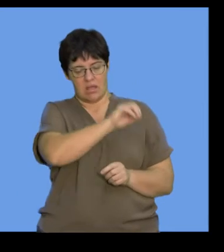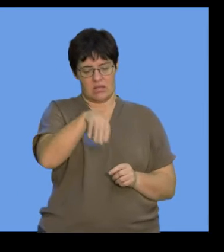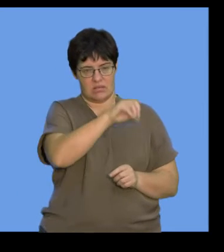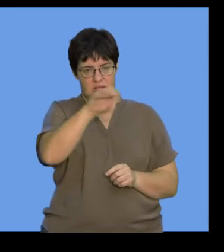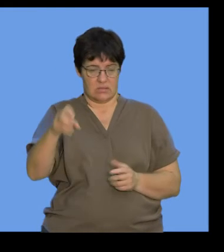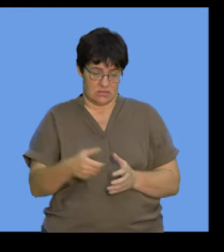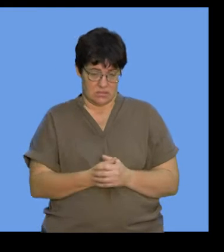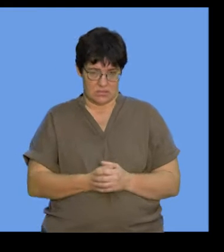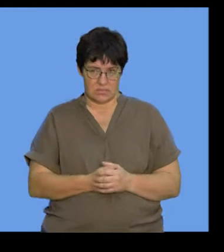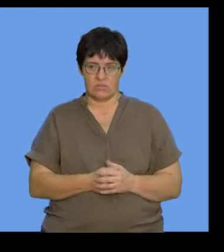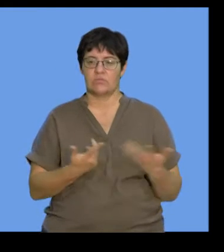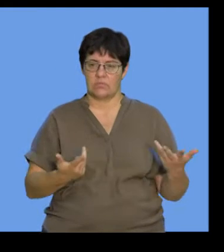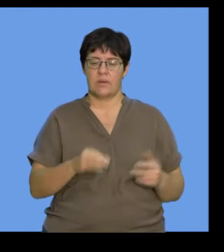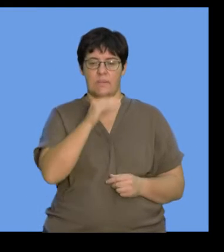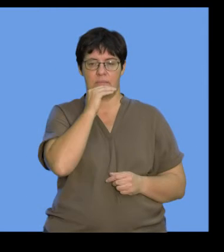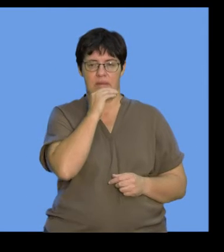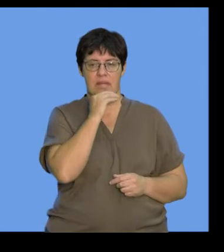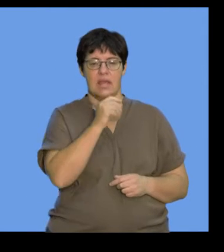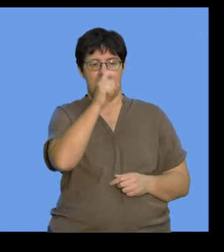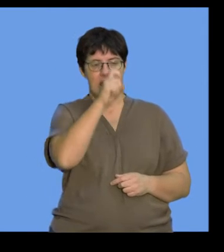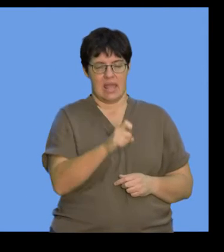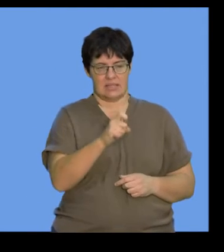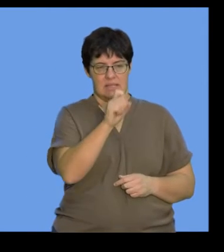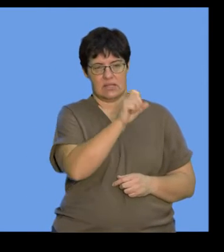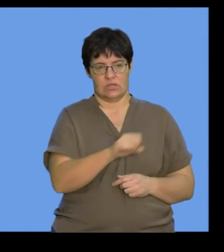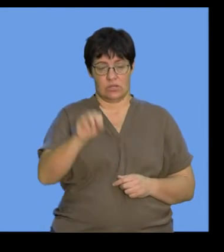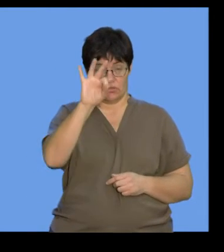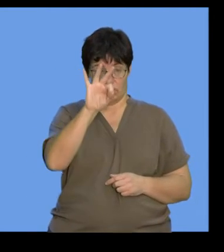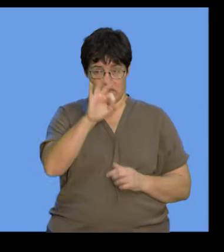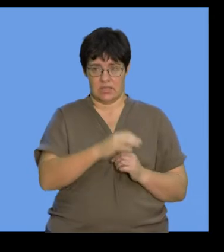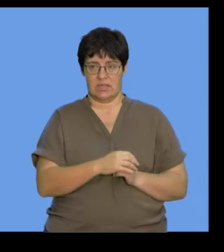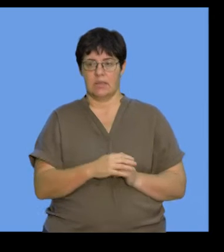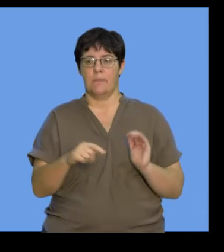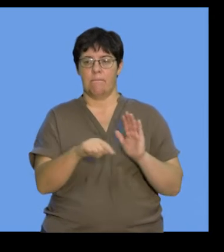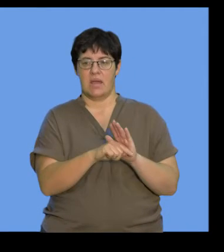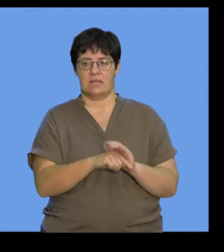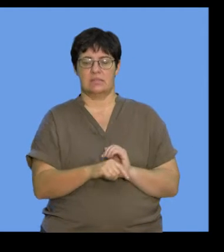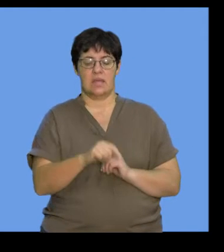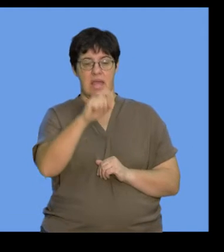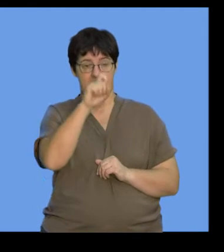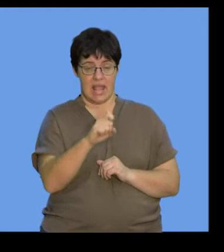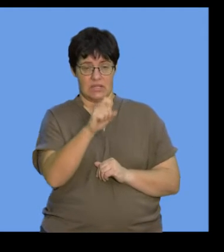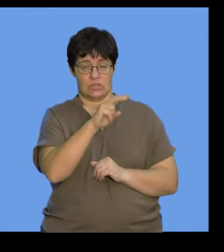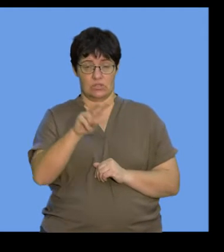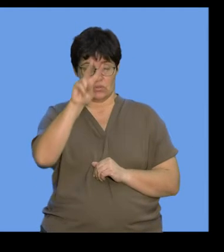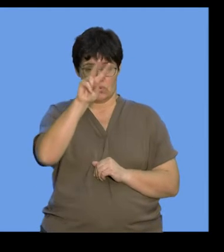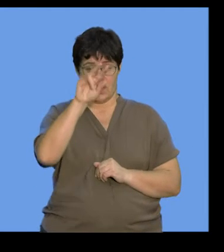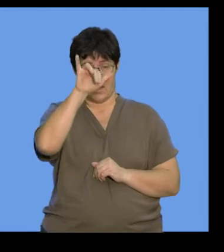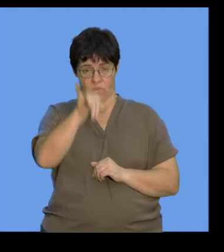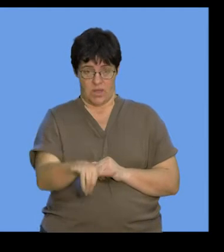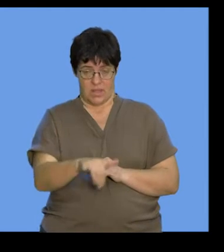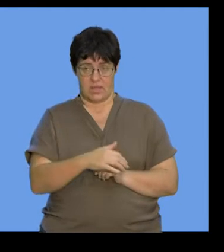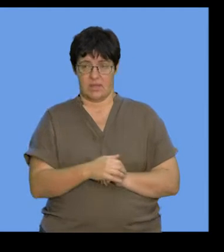is outside with what is inside the bracket. So this becomes x cubed minus